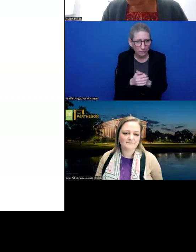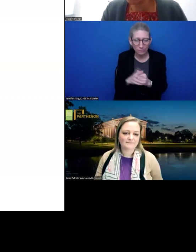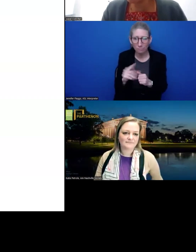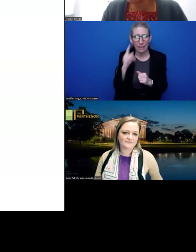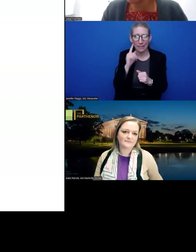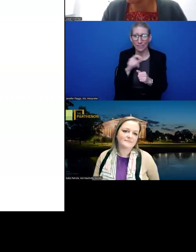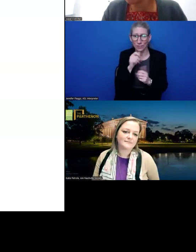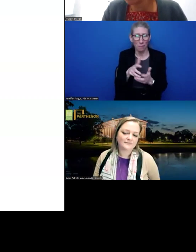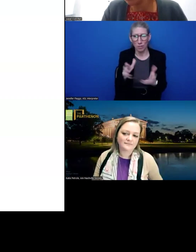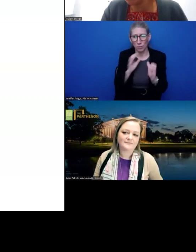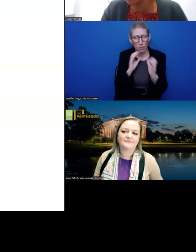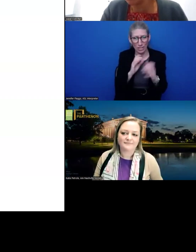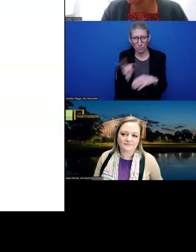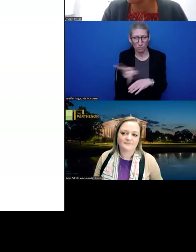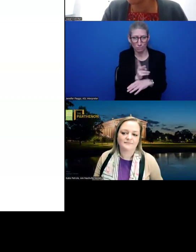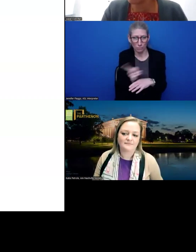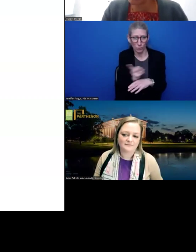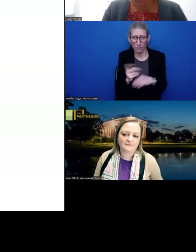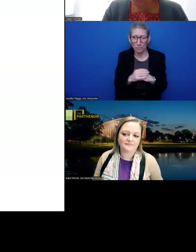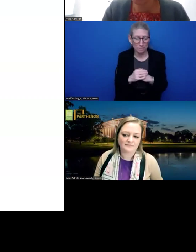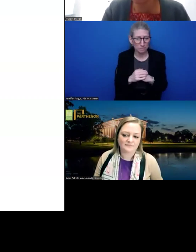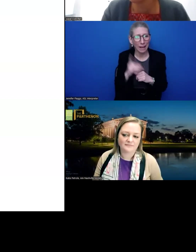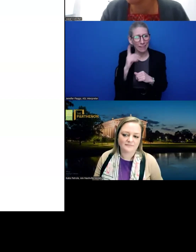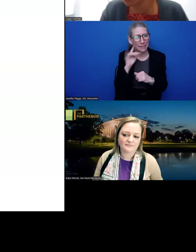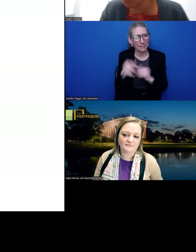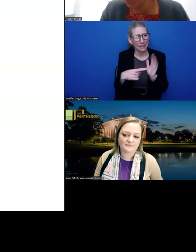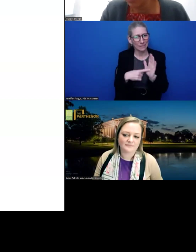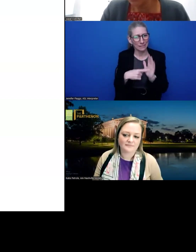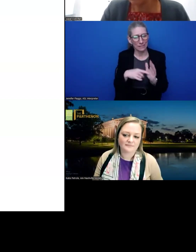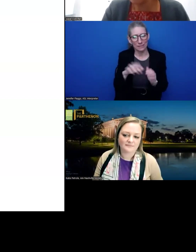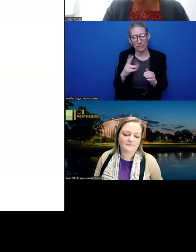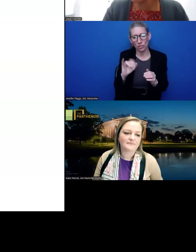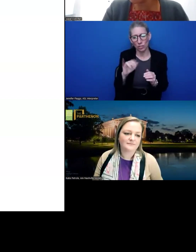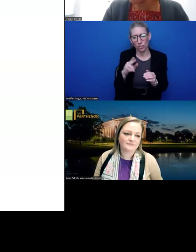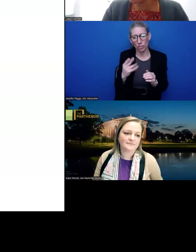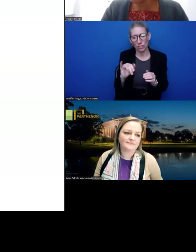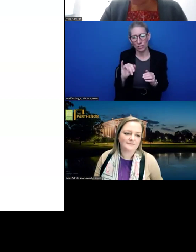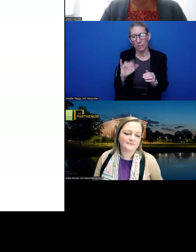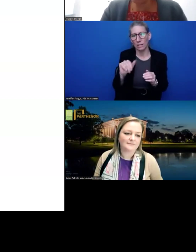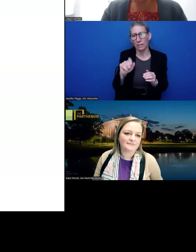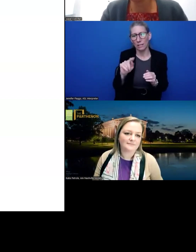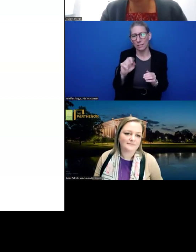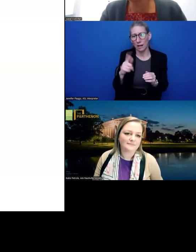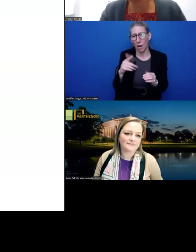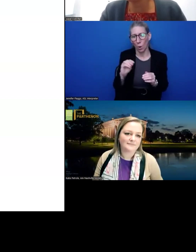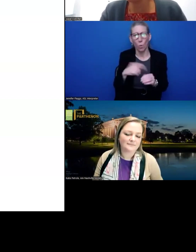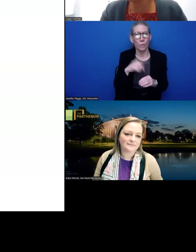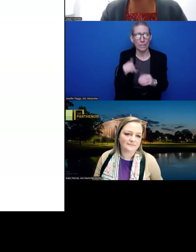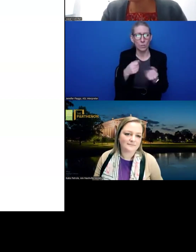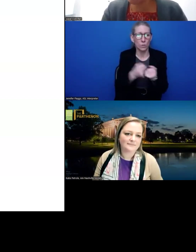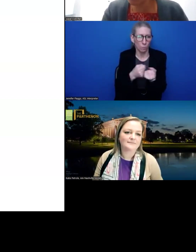not much communication between them. And I think that in the case of Chichicastenango, we should support more